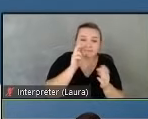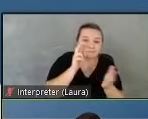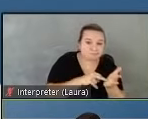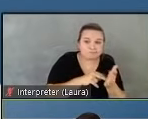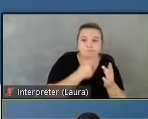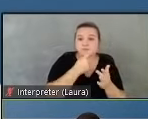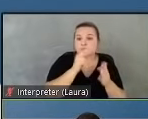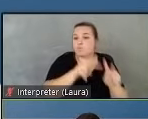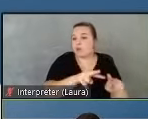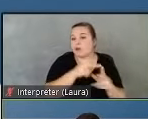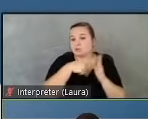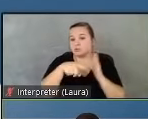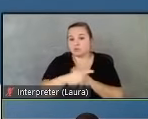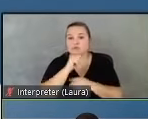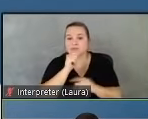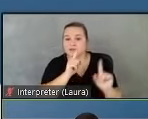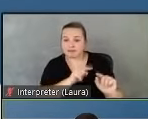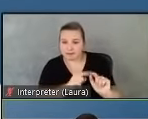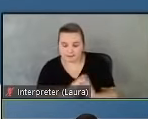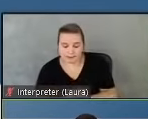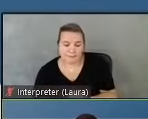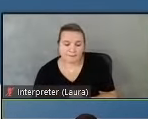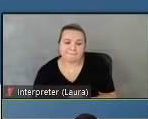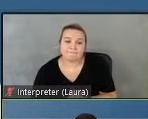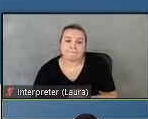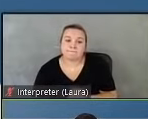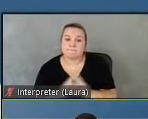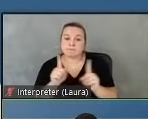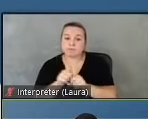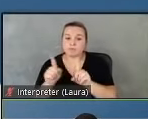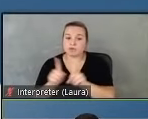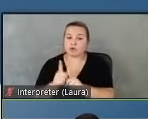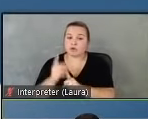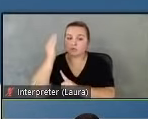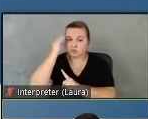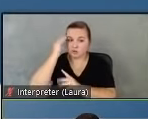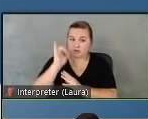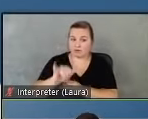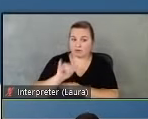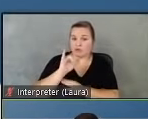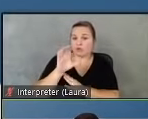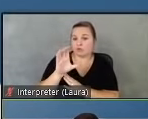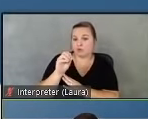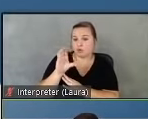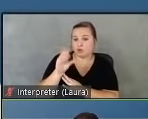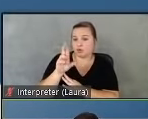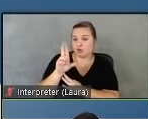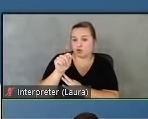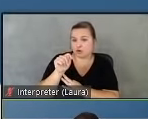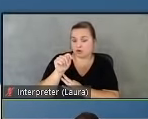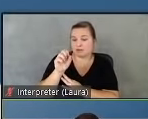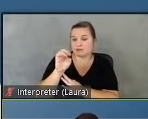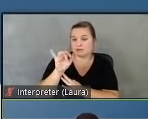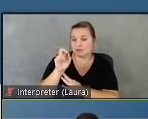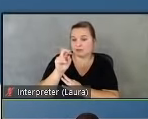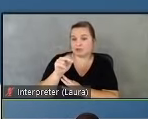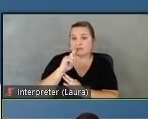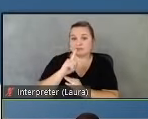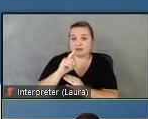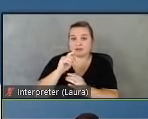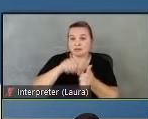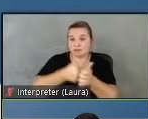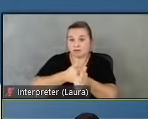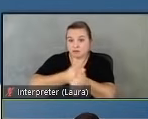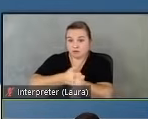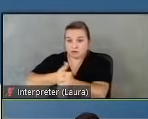attend. Also, noting that the concurrent sessions are quite literally back to back to back, there is not